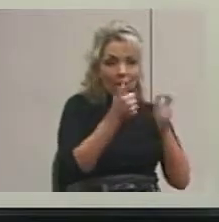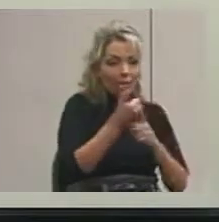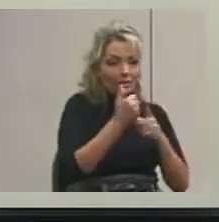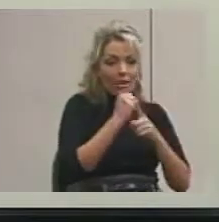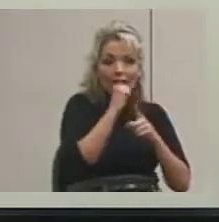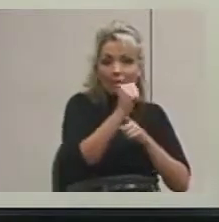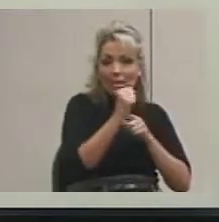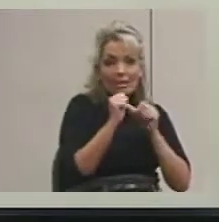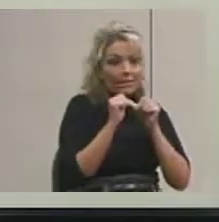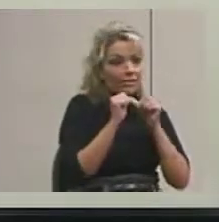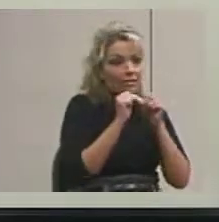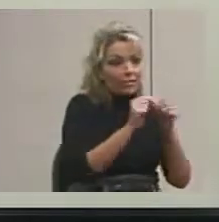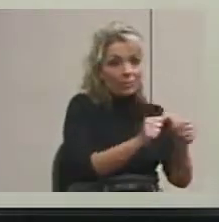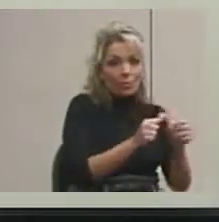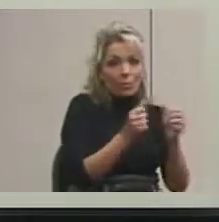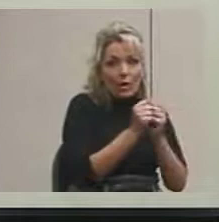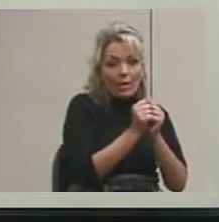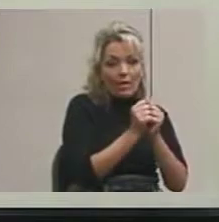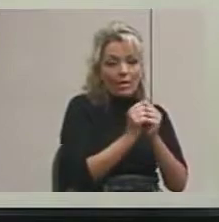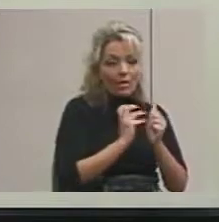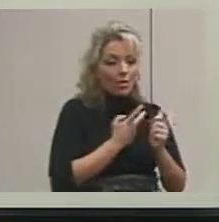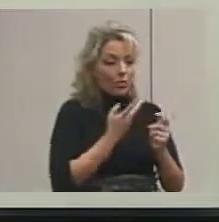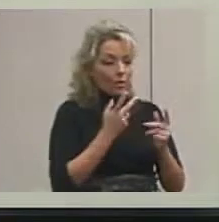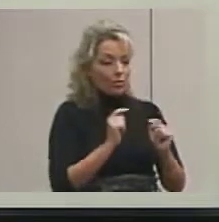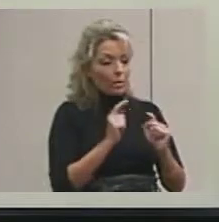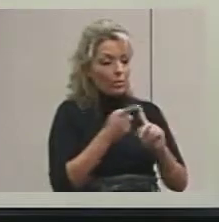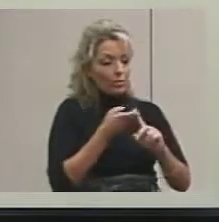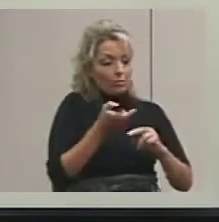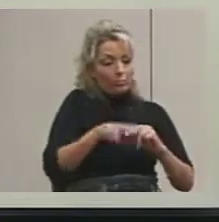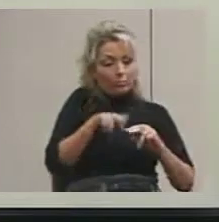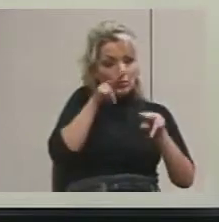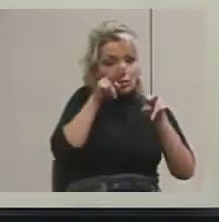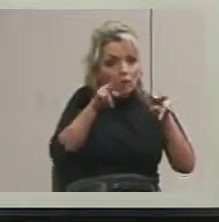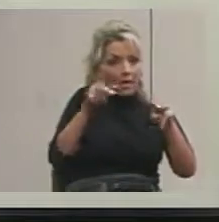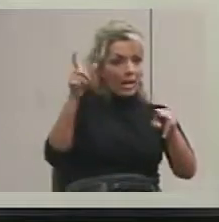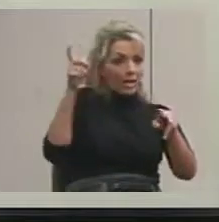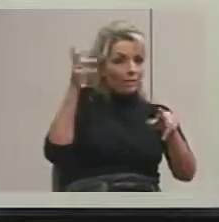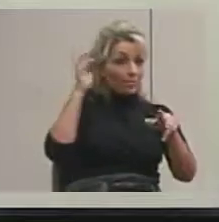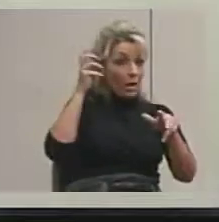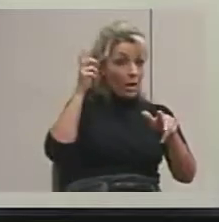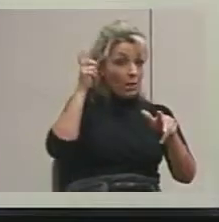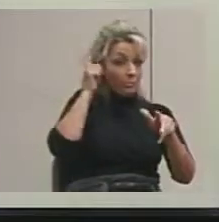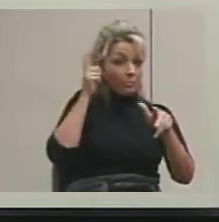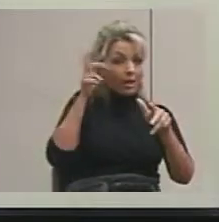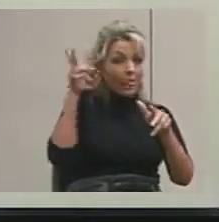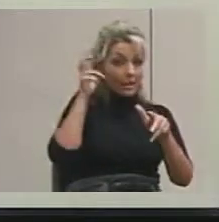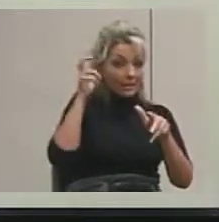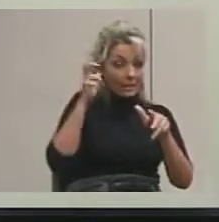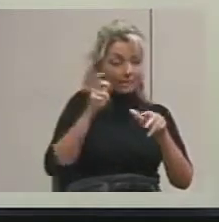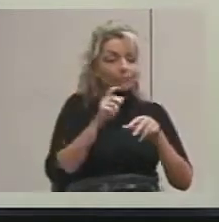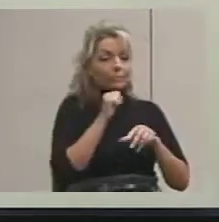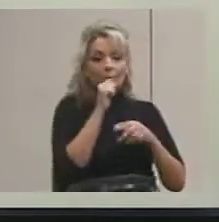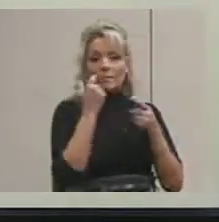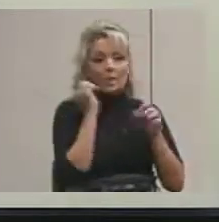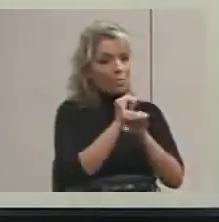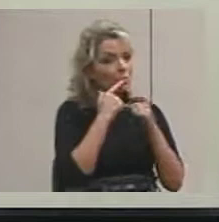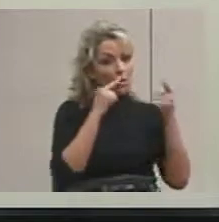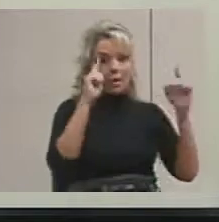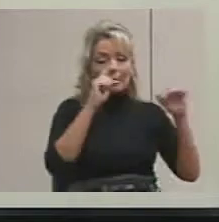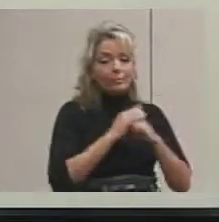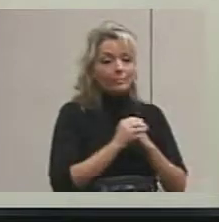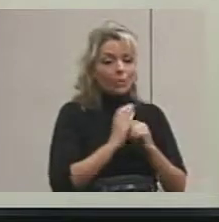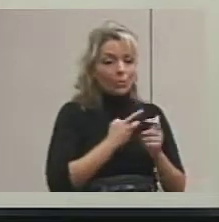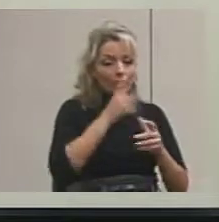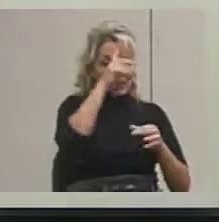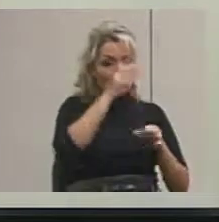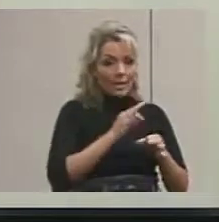We've tried, look straight ahead and wear your iPod, and that hasn't all worked. But we finally decided that that's something we